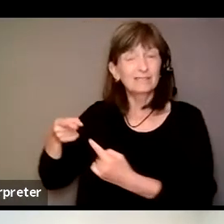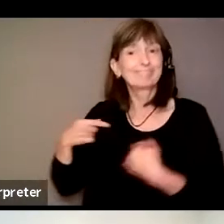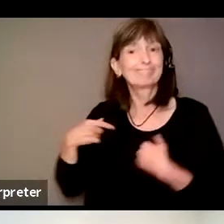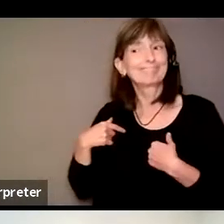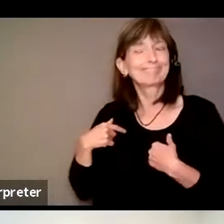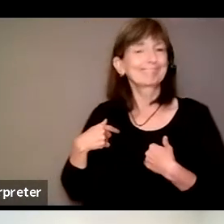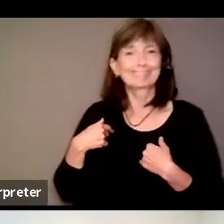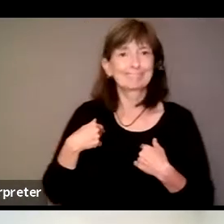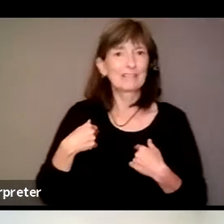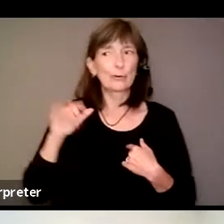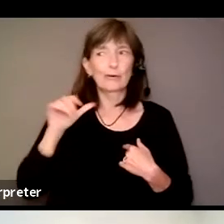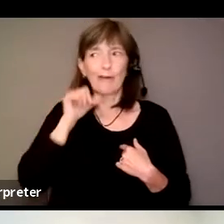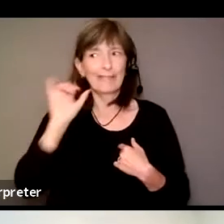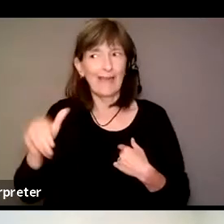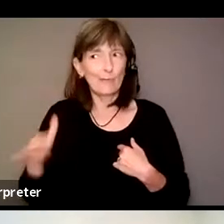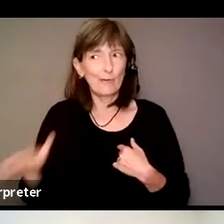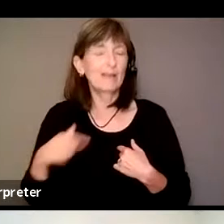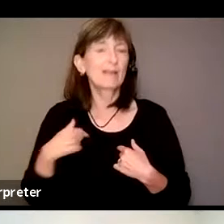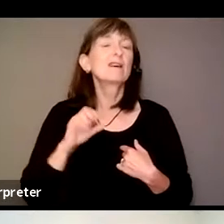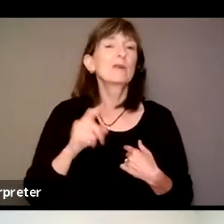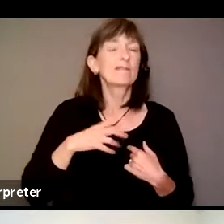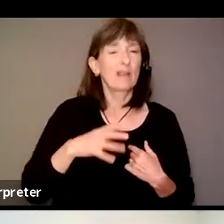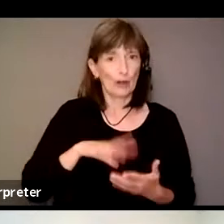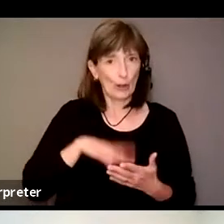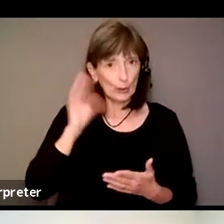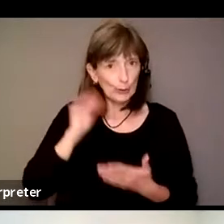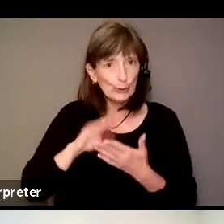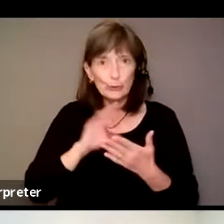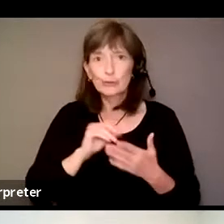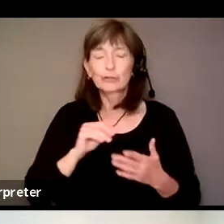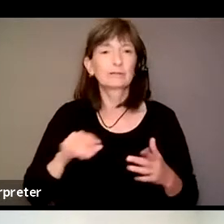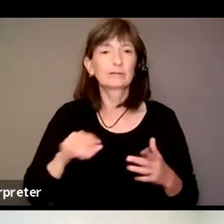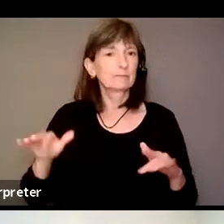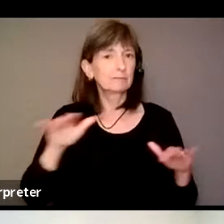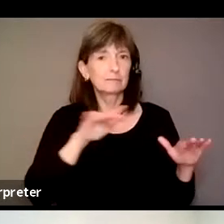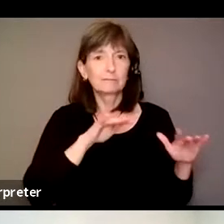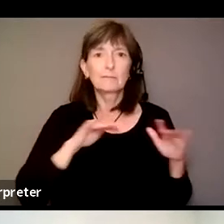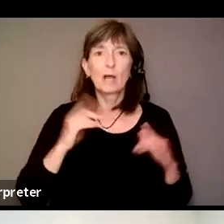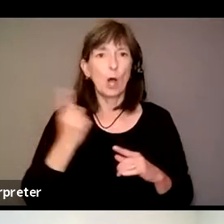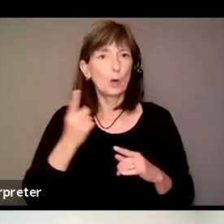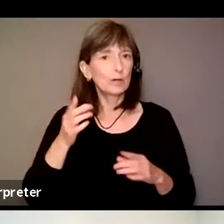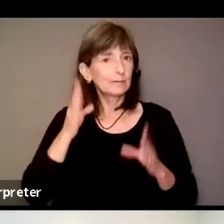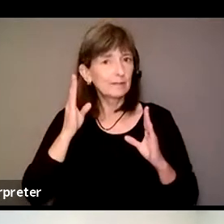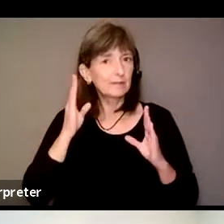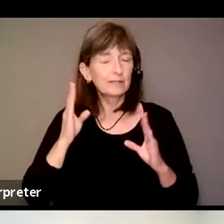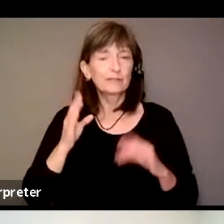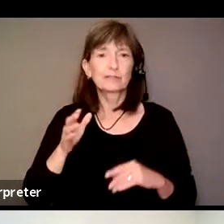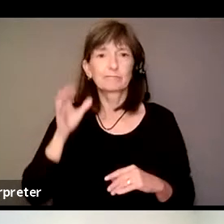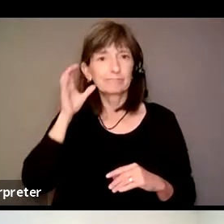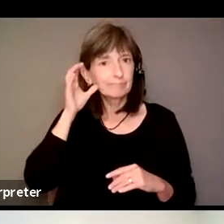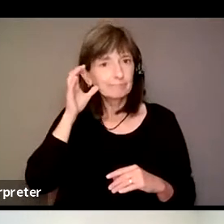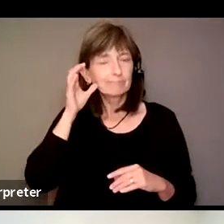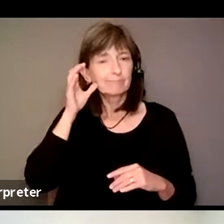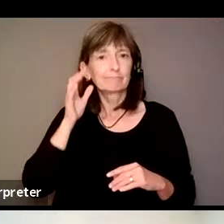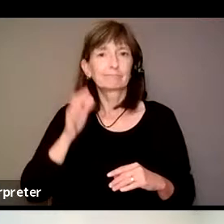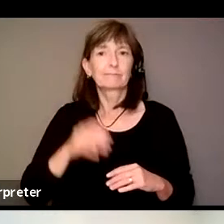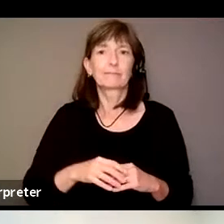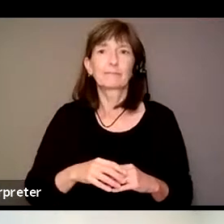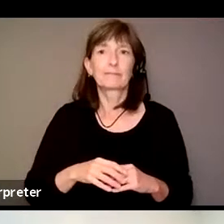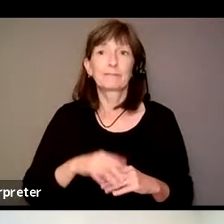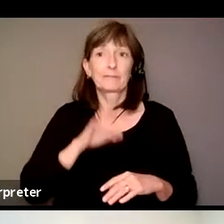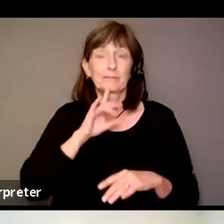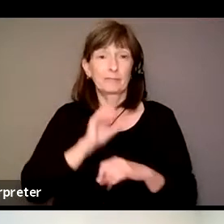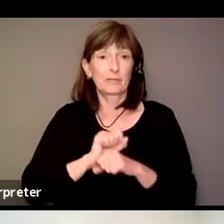different approach. So basically just always listening, always being aware. You know, you're making sure you treat your